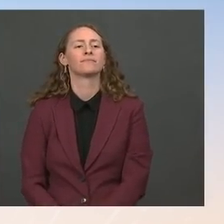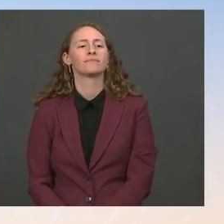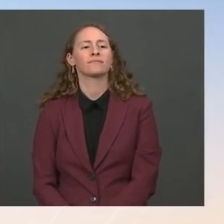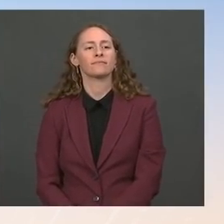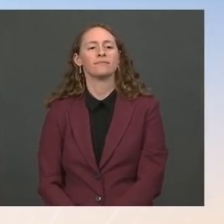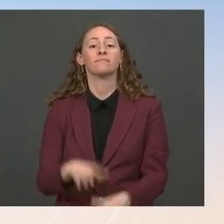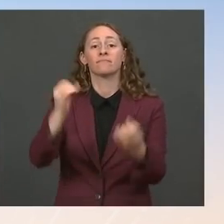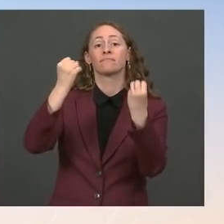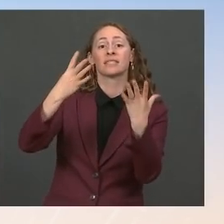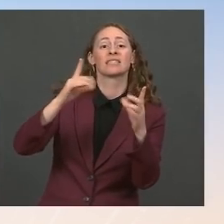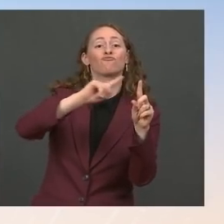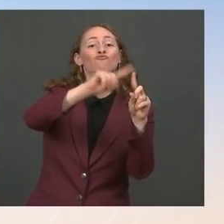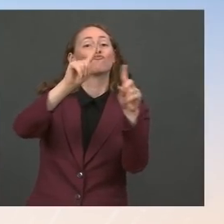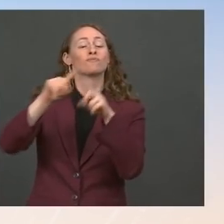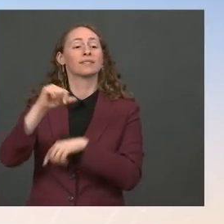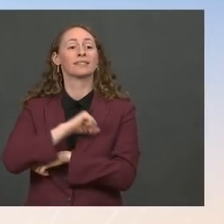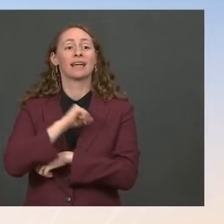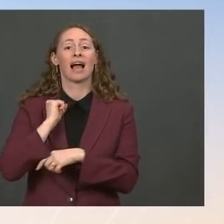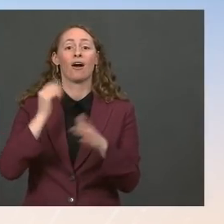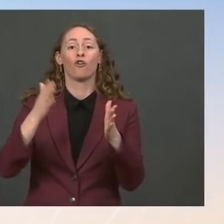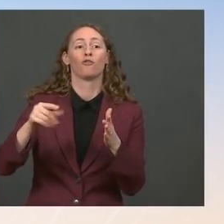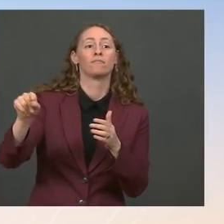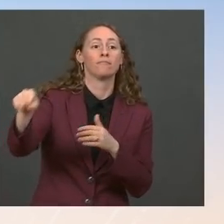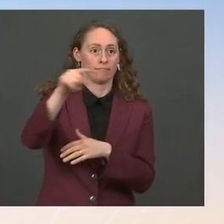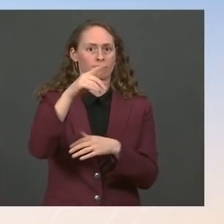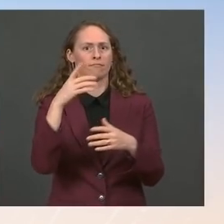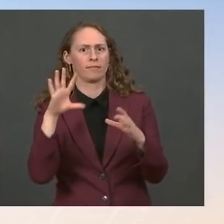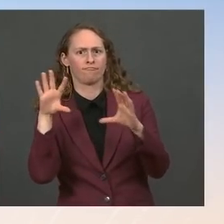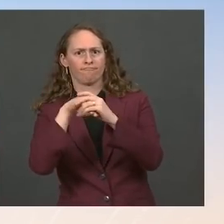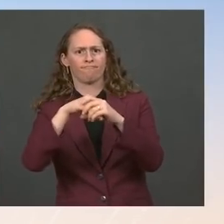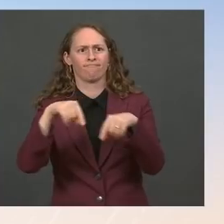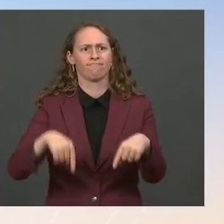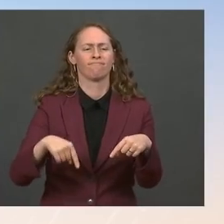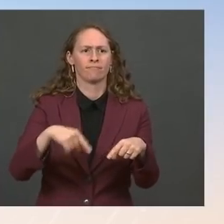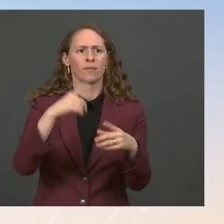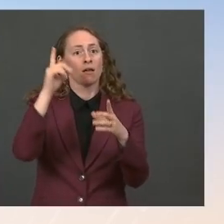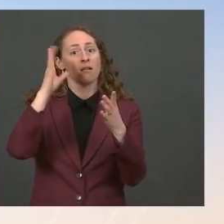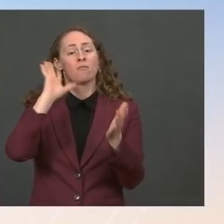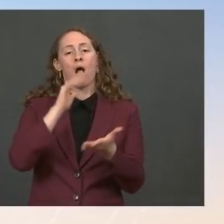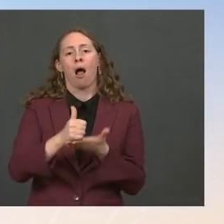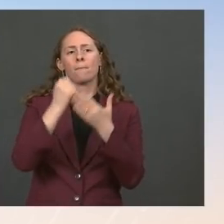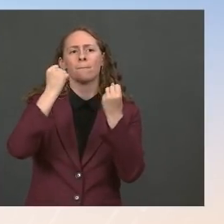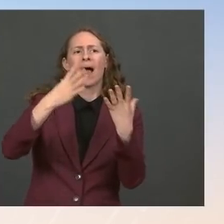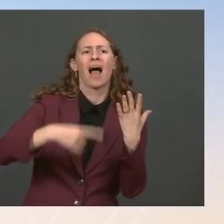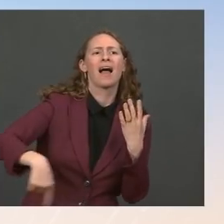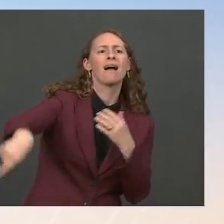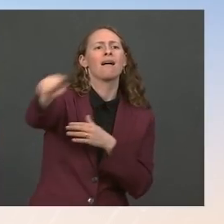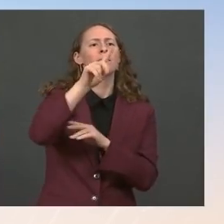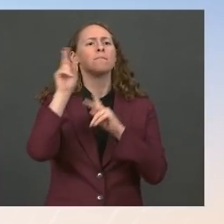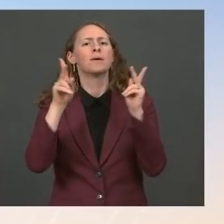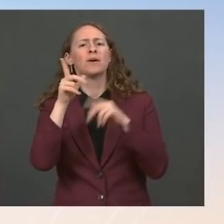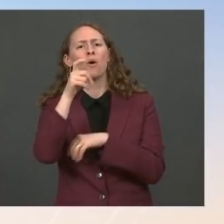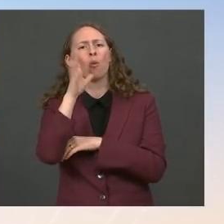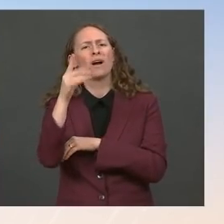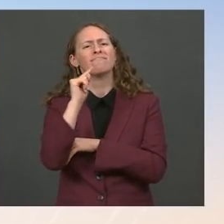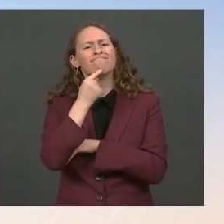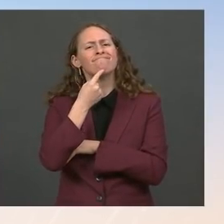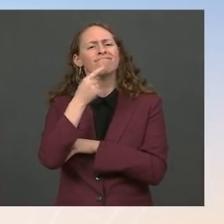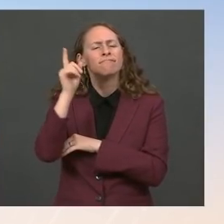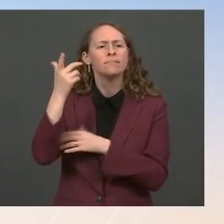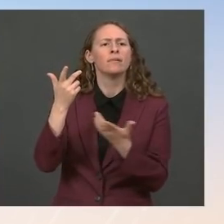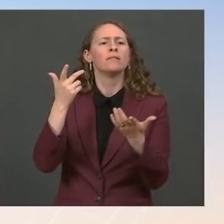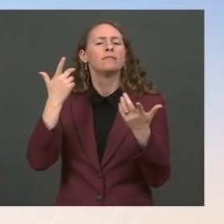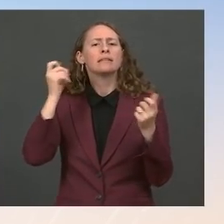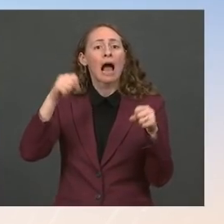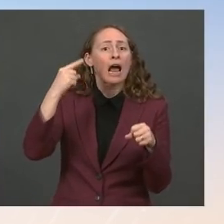Senator Grassley and Senator Warren, the rules issued today will help millions of Americans with mild to moderate hearing loss get cheaper and more convenient access to hearing